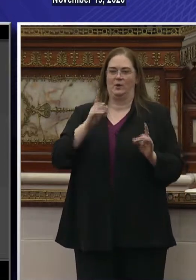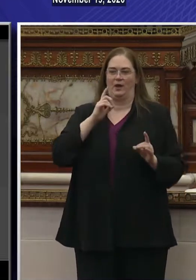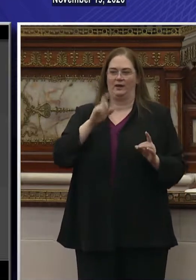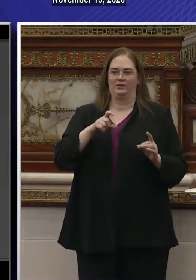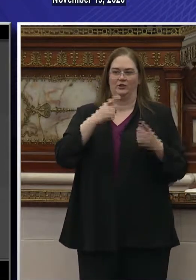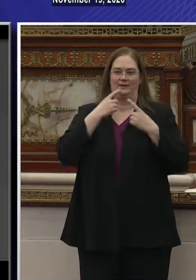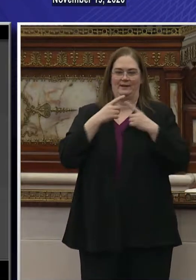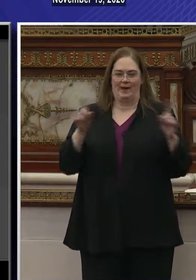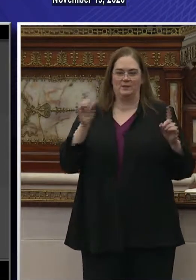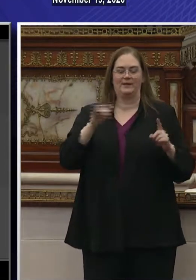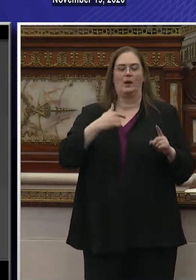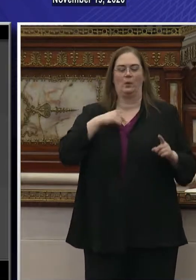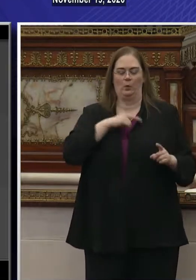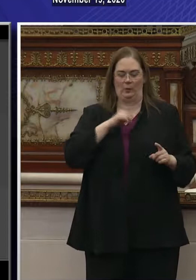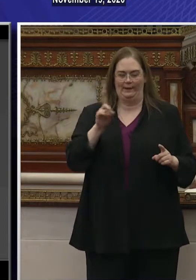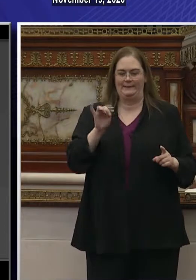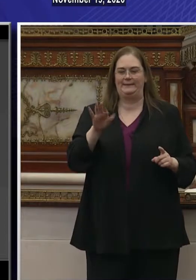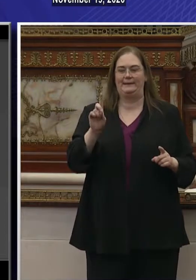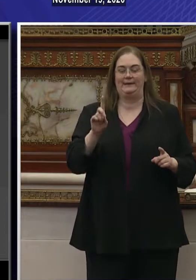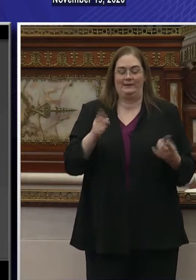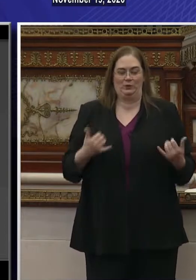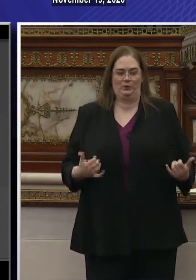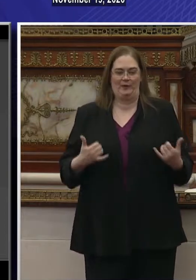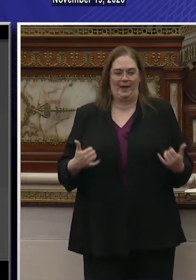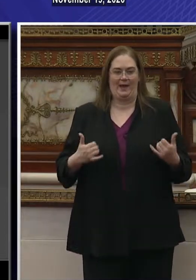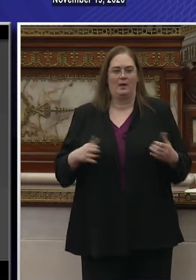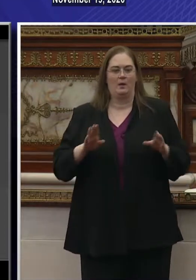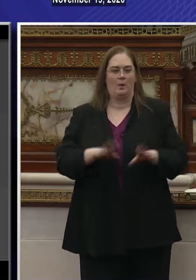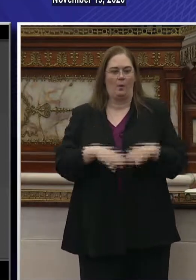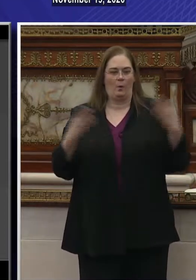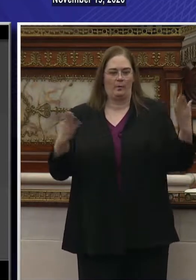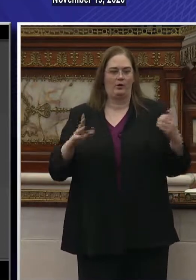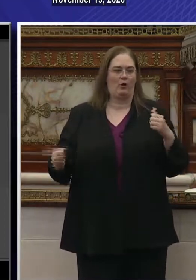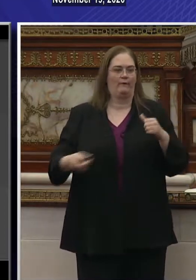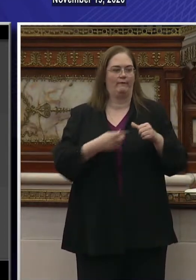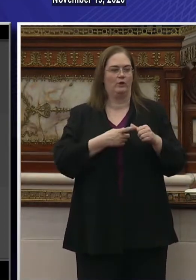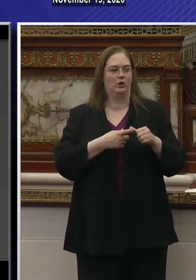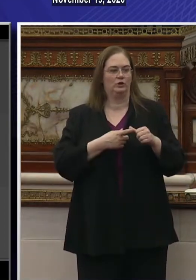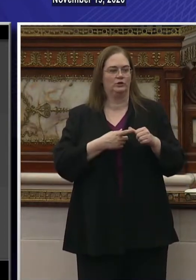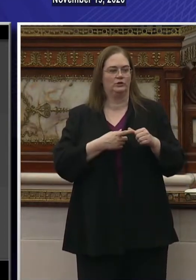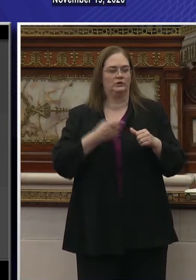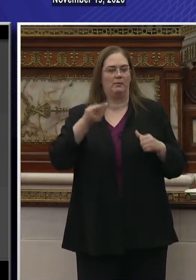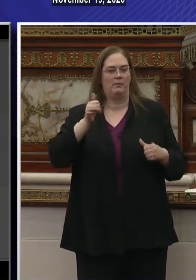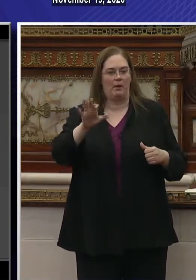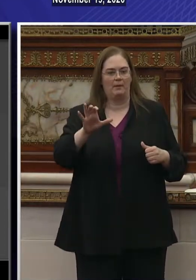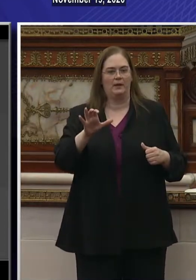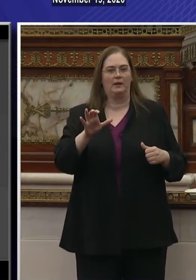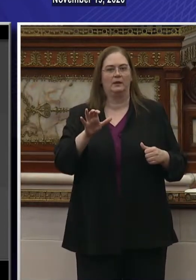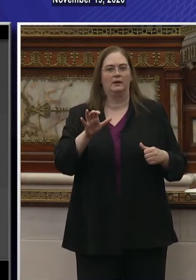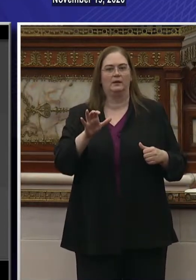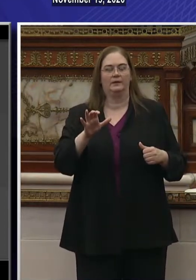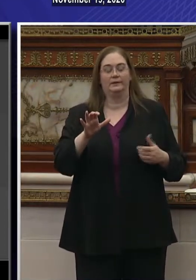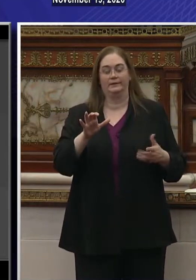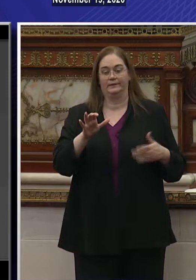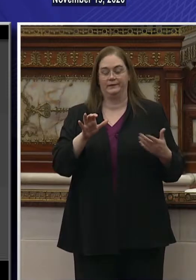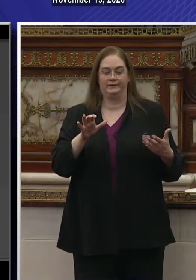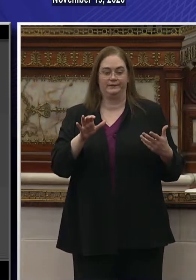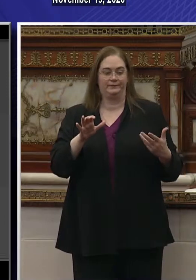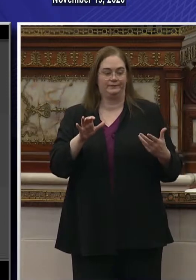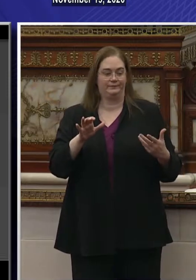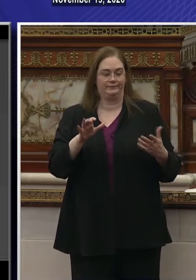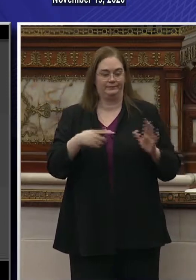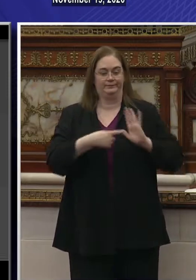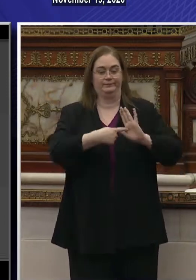just announce that we did today open our first public,